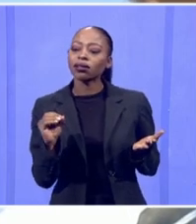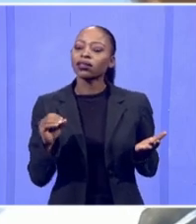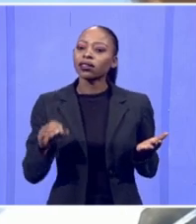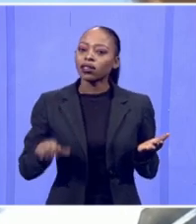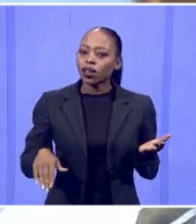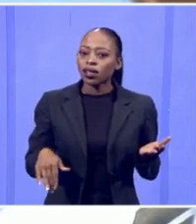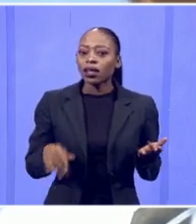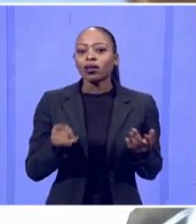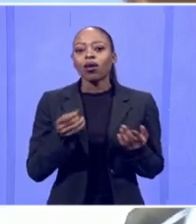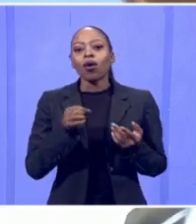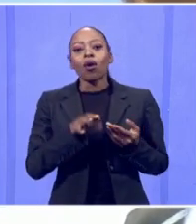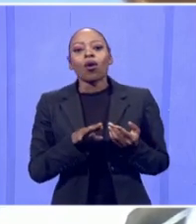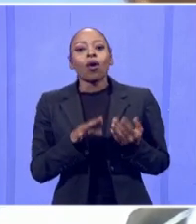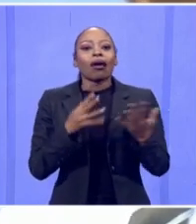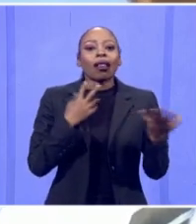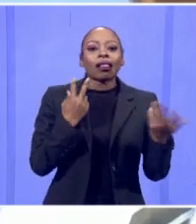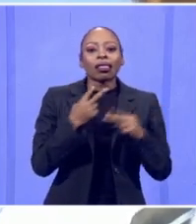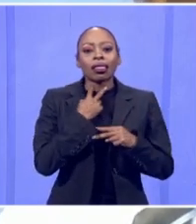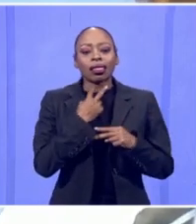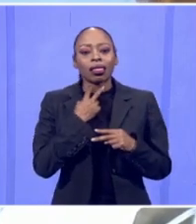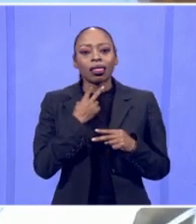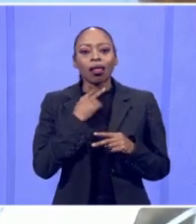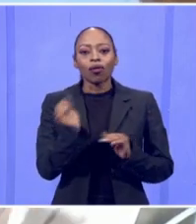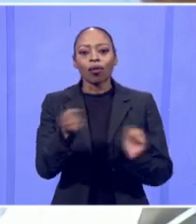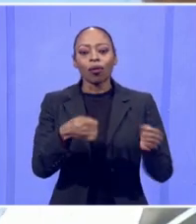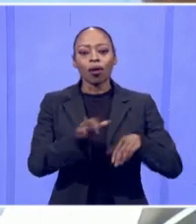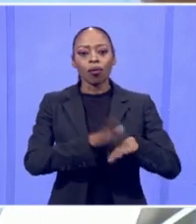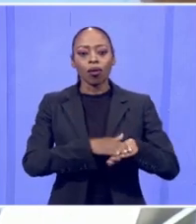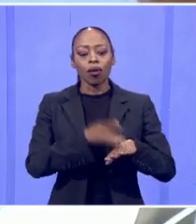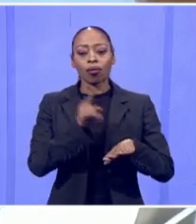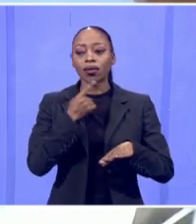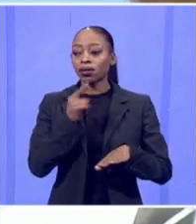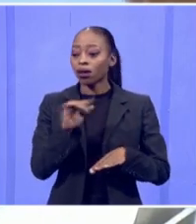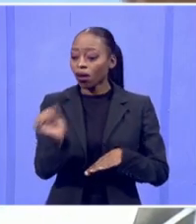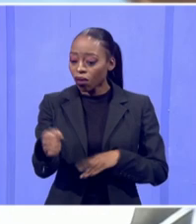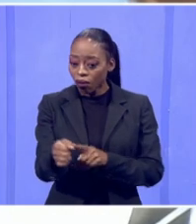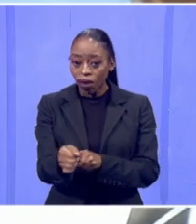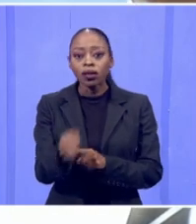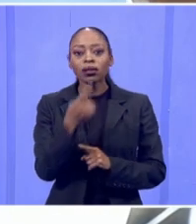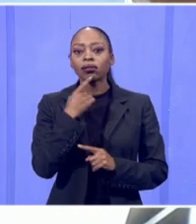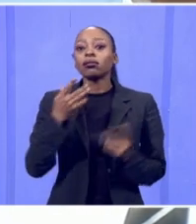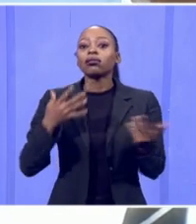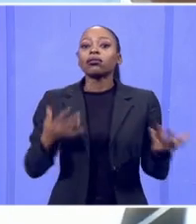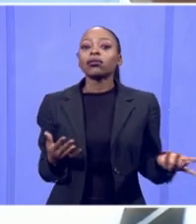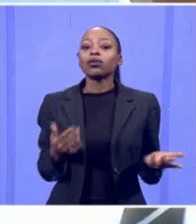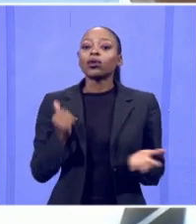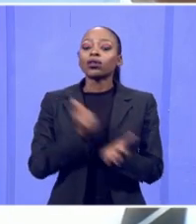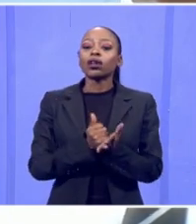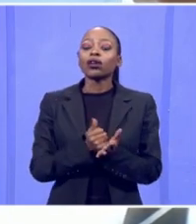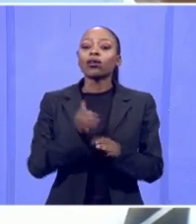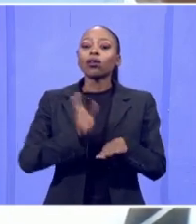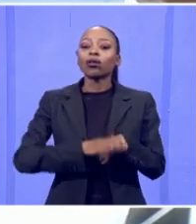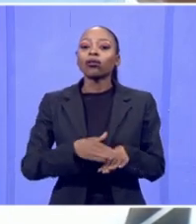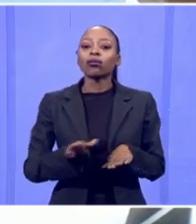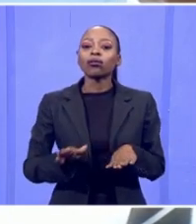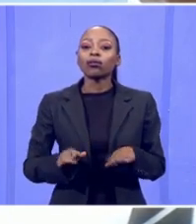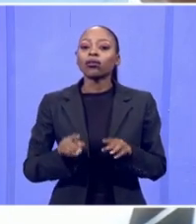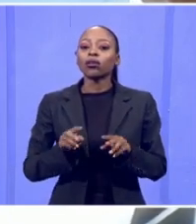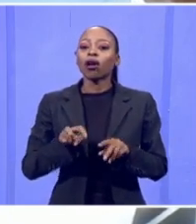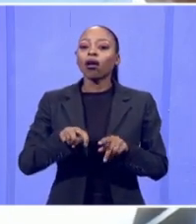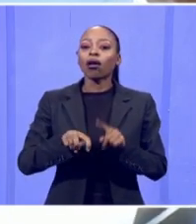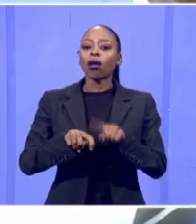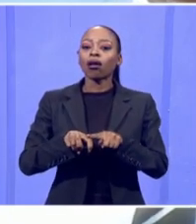they're unable to place them any further, because in some schools I said place them, they said unless minister will say they must sit on each other's laps, there's no